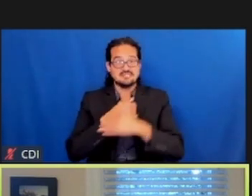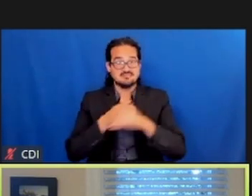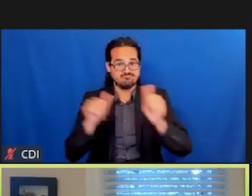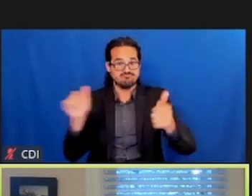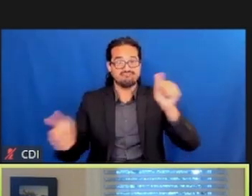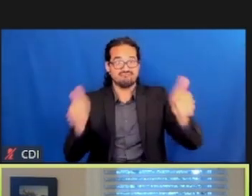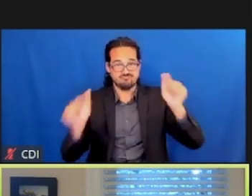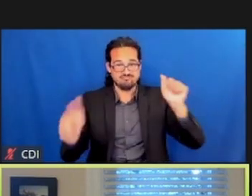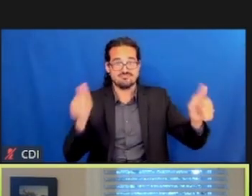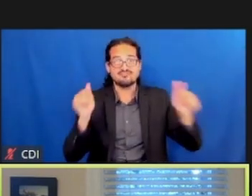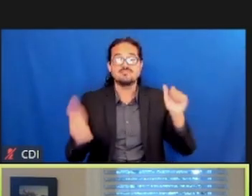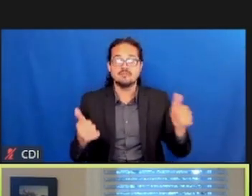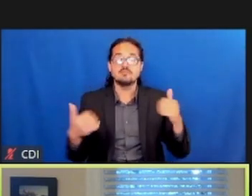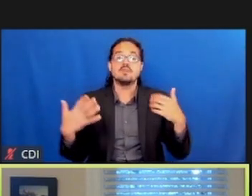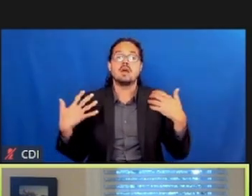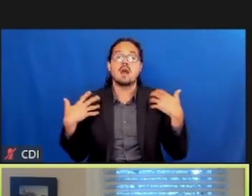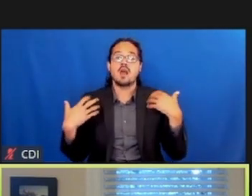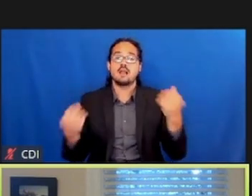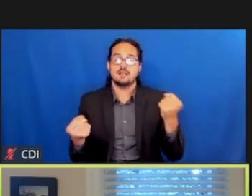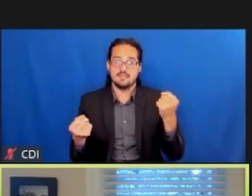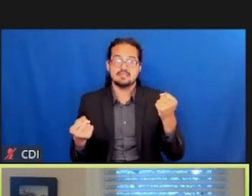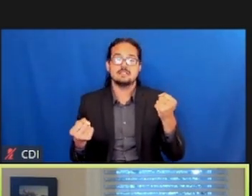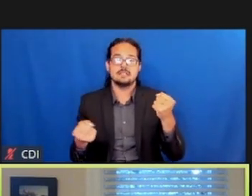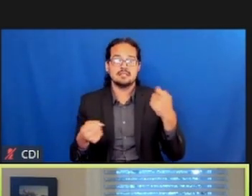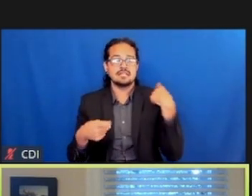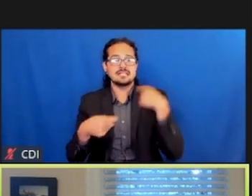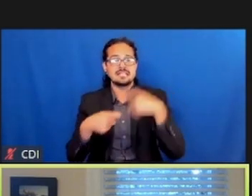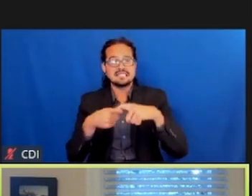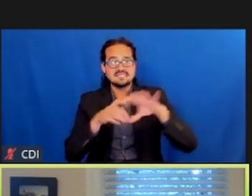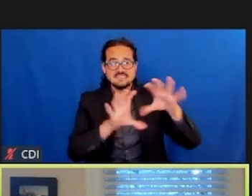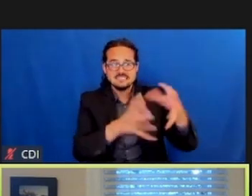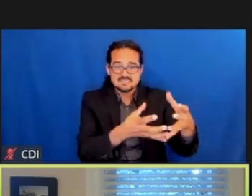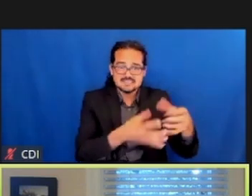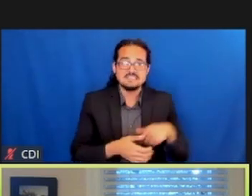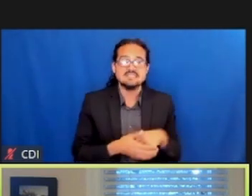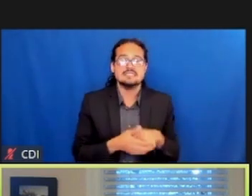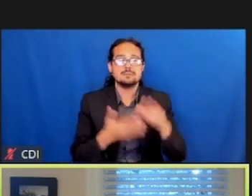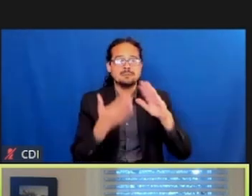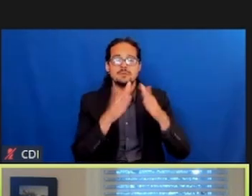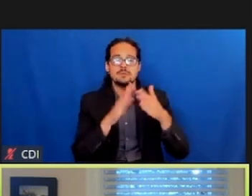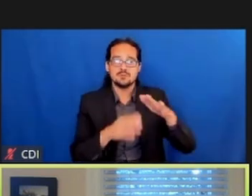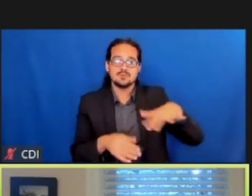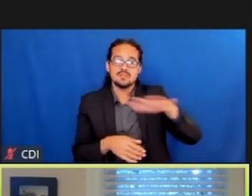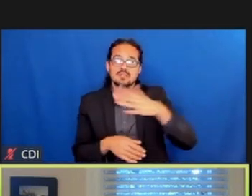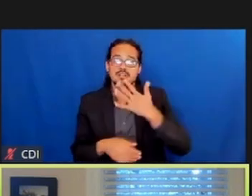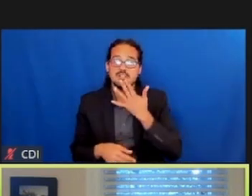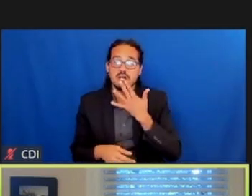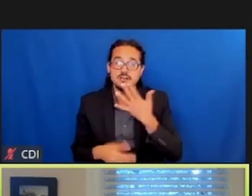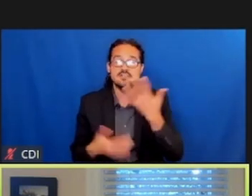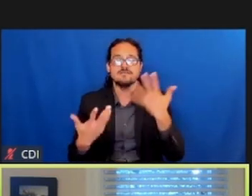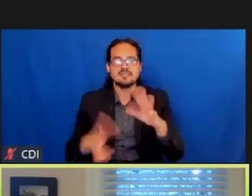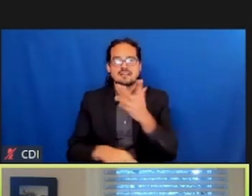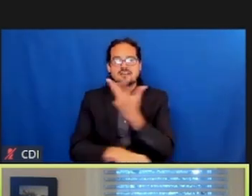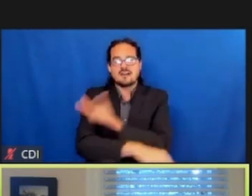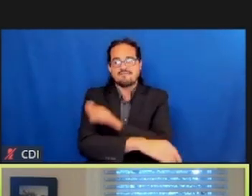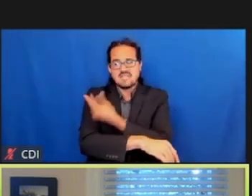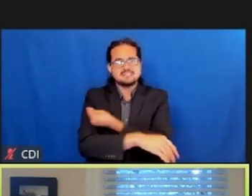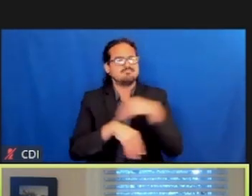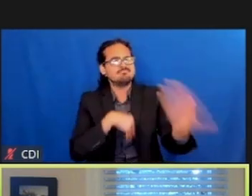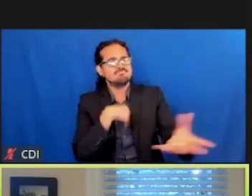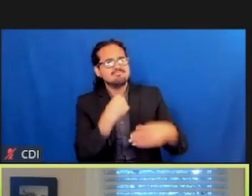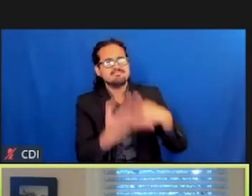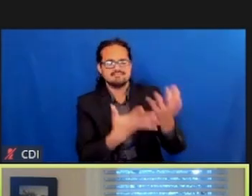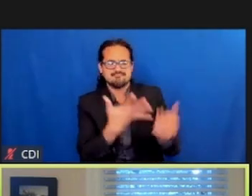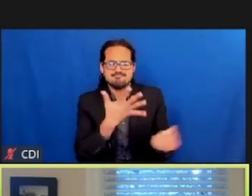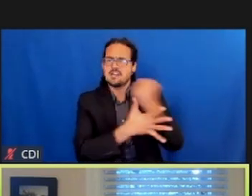lowest income communities in Marin County and communities of color had access to vaccination as a priority. So we are continuing, school is still in